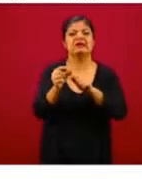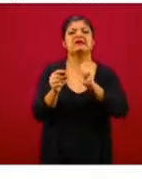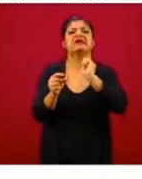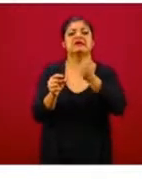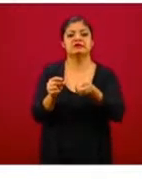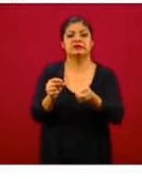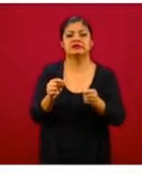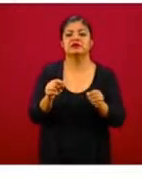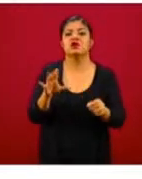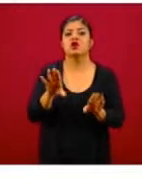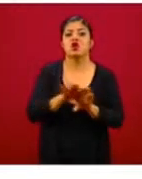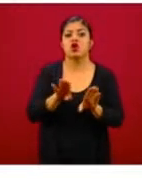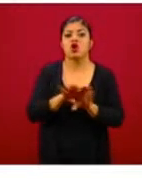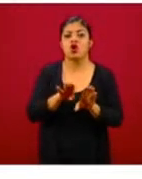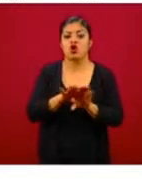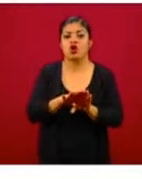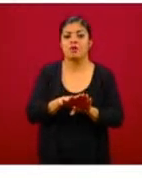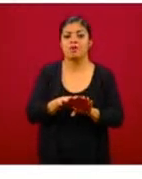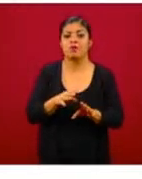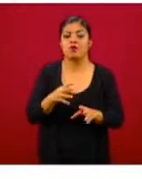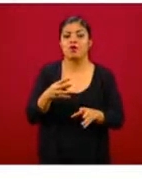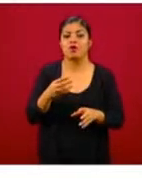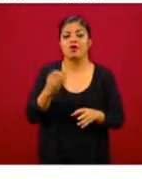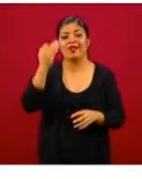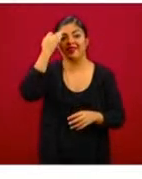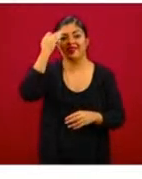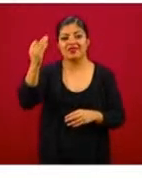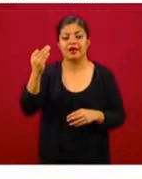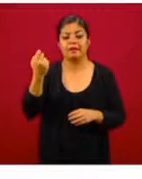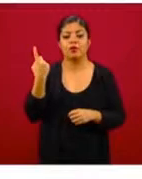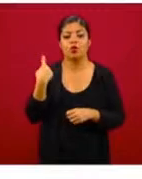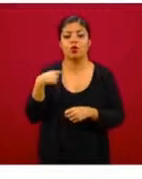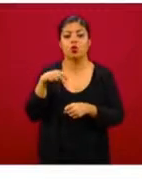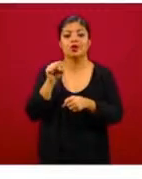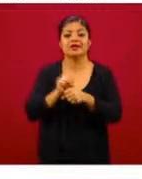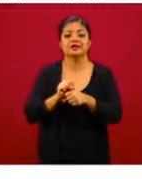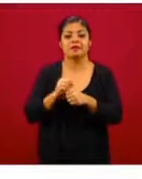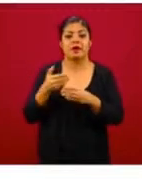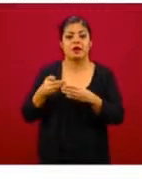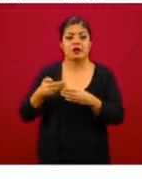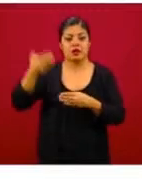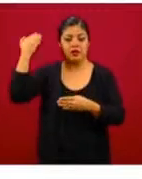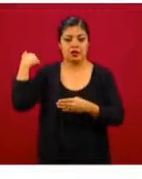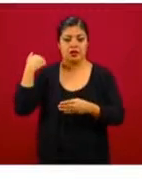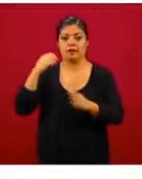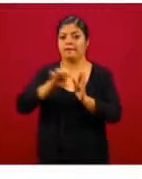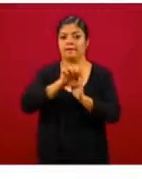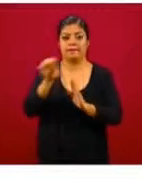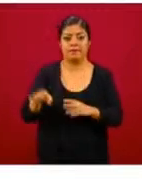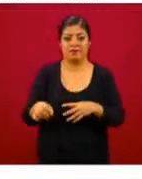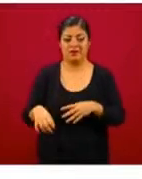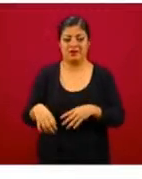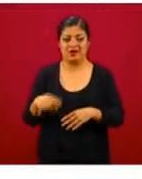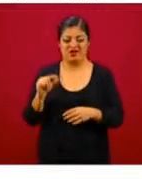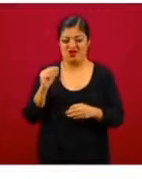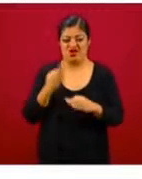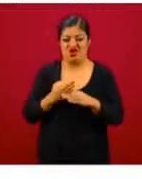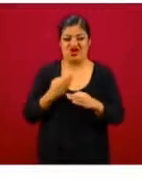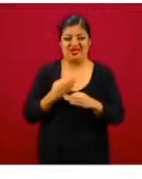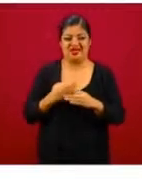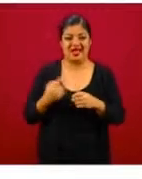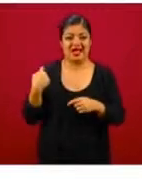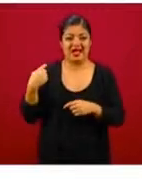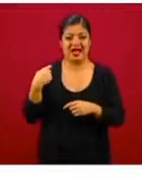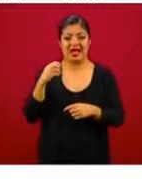have a brownish bar on the graph that represents the same incidence rate, but for a